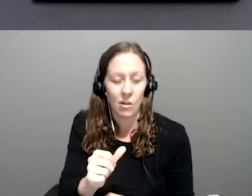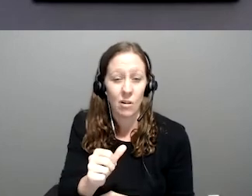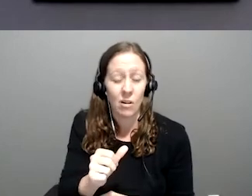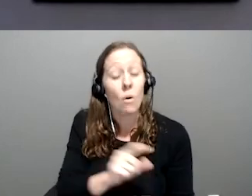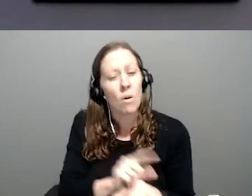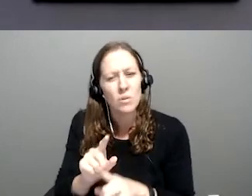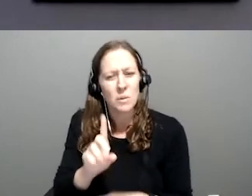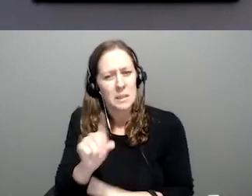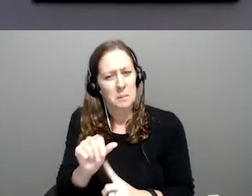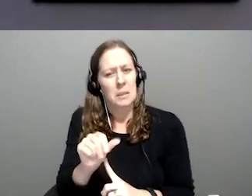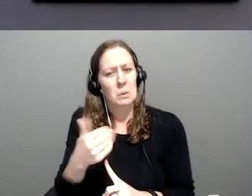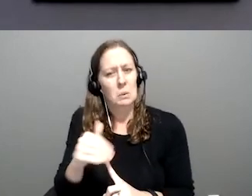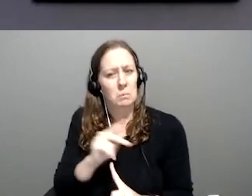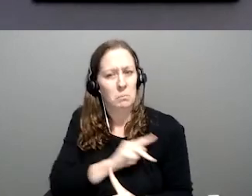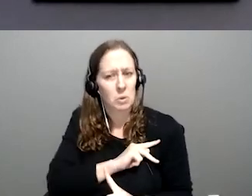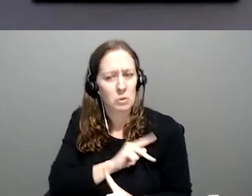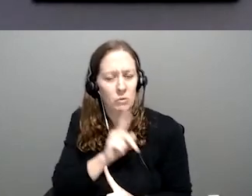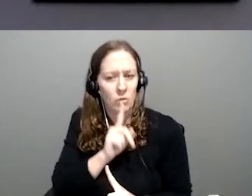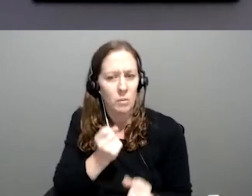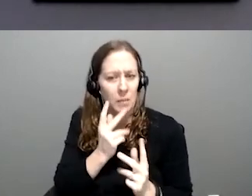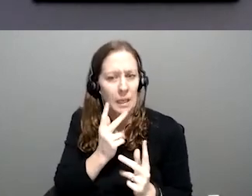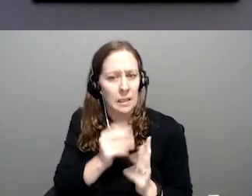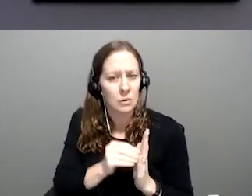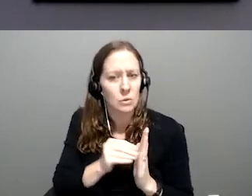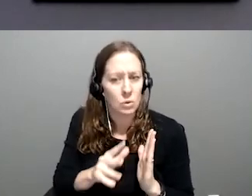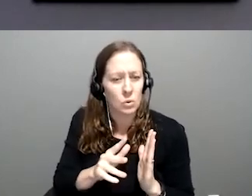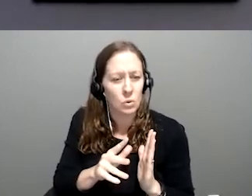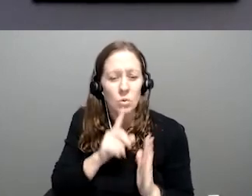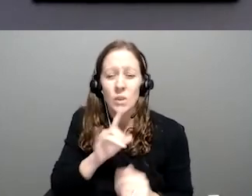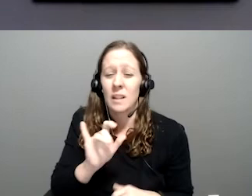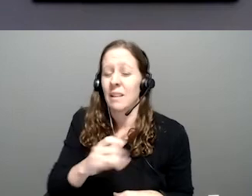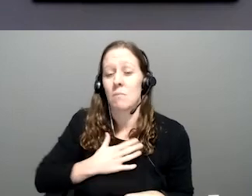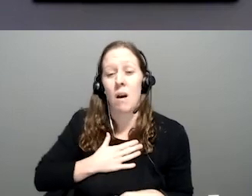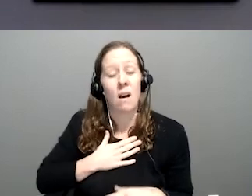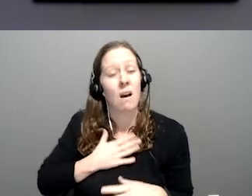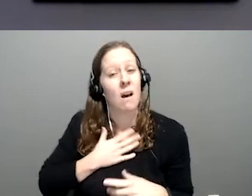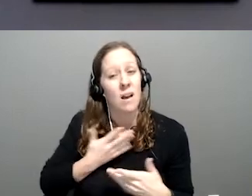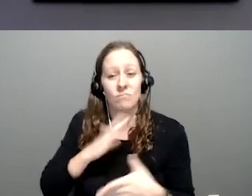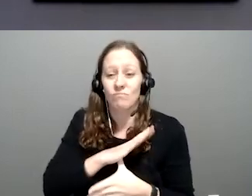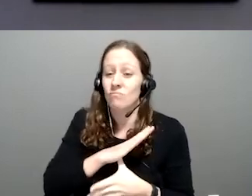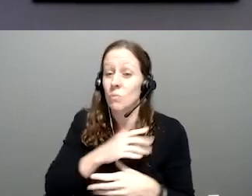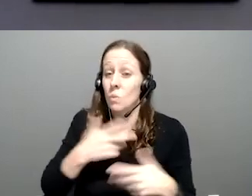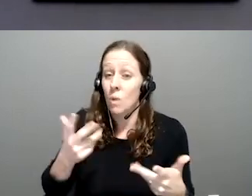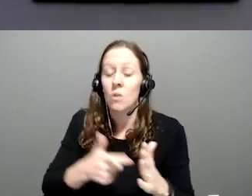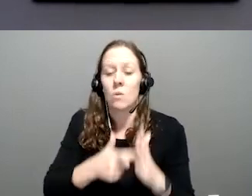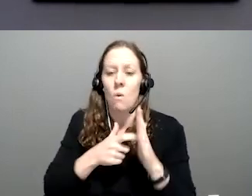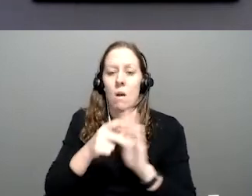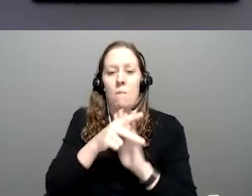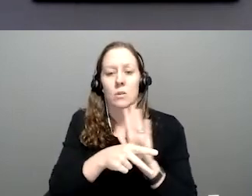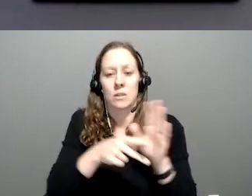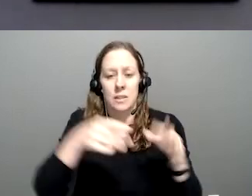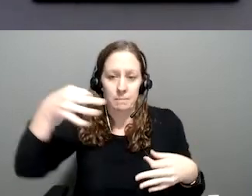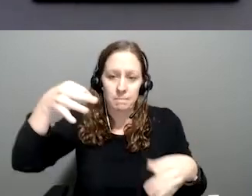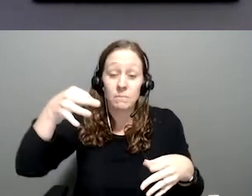thing to many. So I think that's my biggest piece, just having some sort of policy available for especially